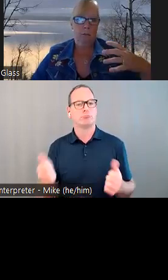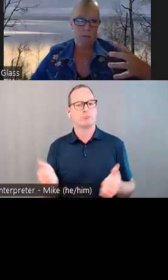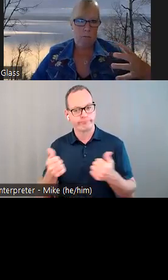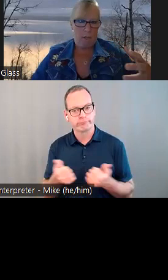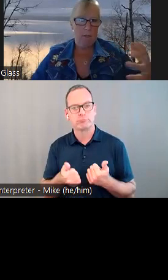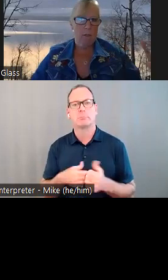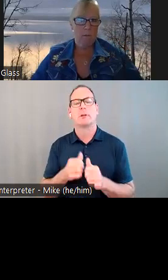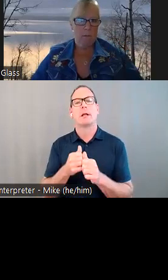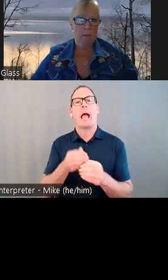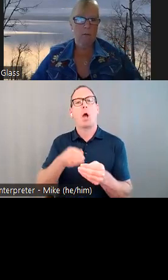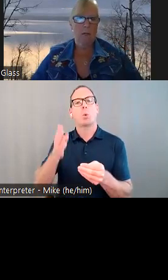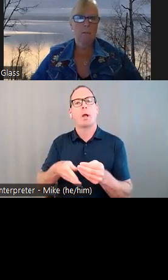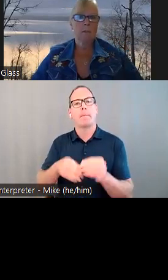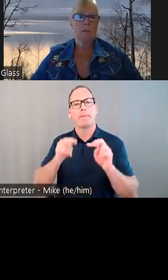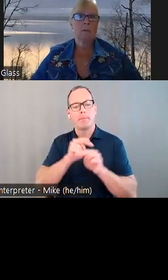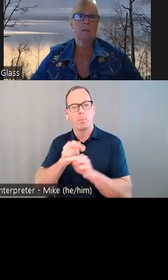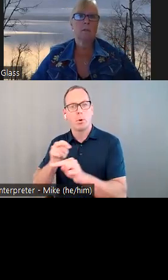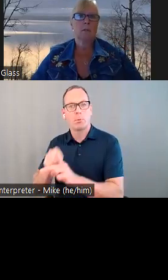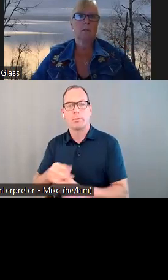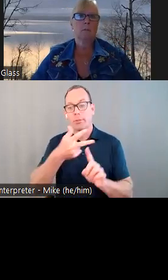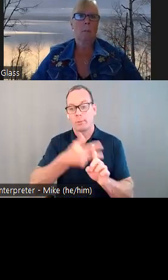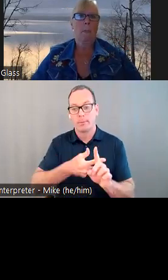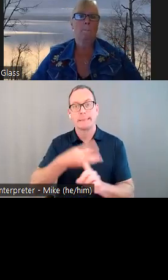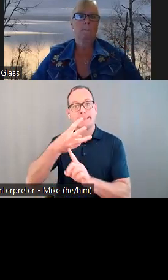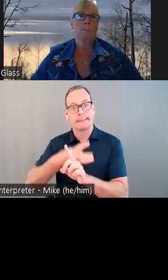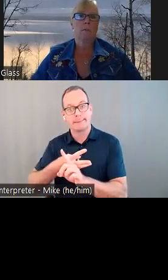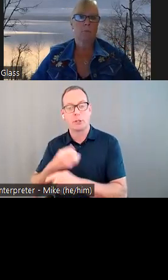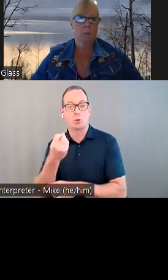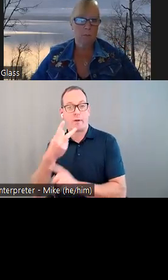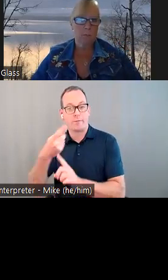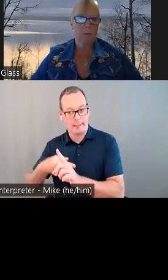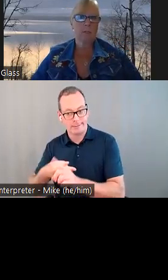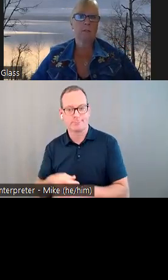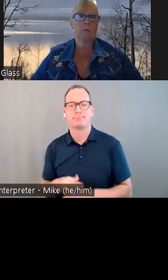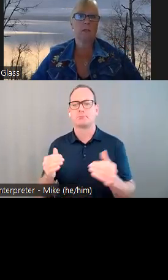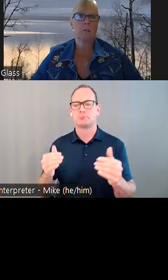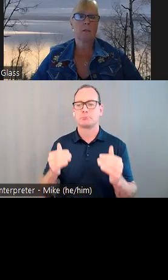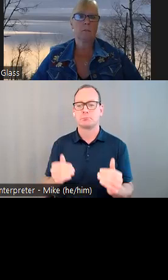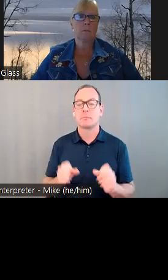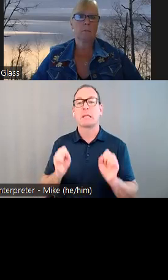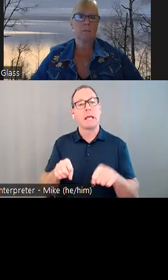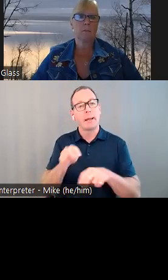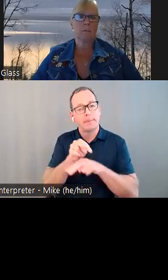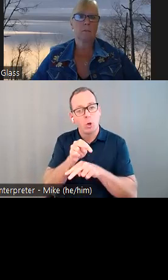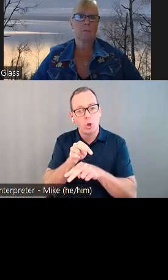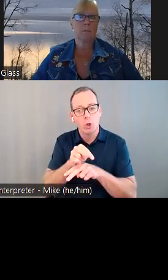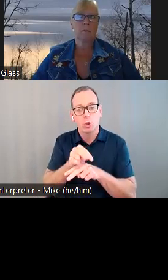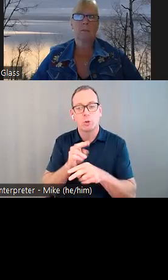You can use it to monitor your outcomes. A roll-up report is also available.